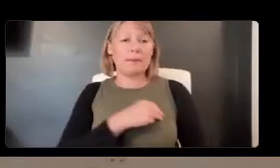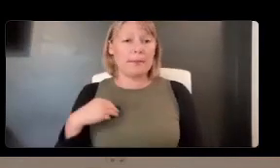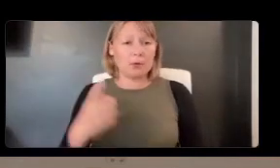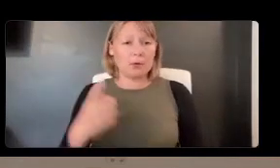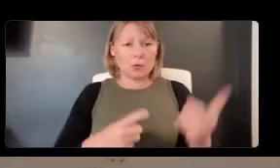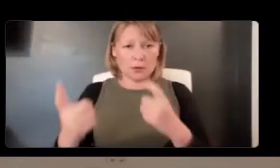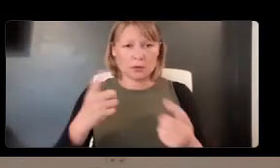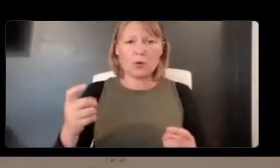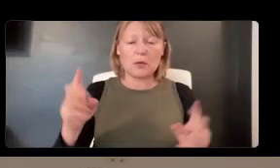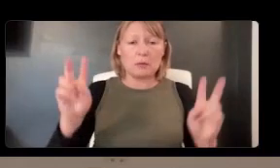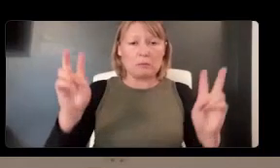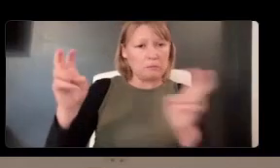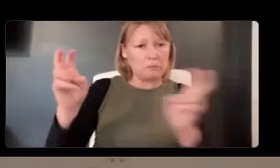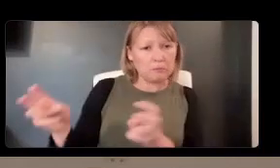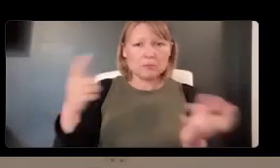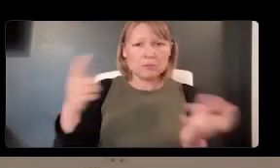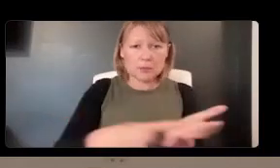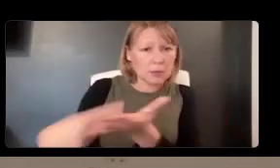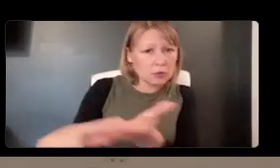need for discussion?